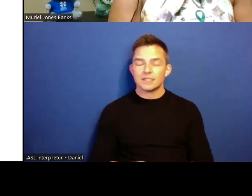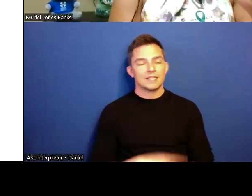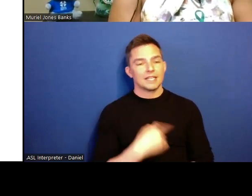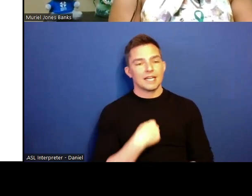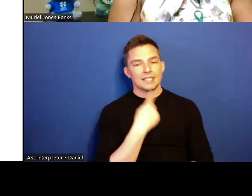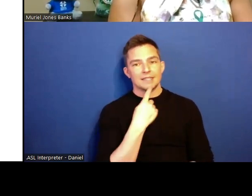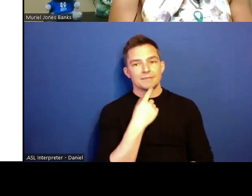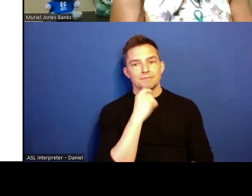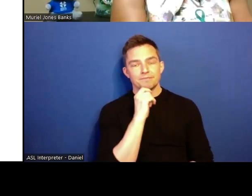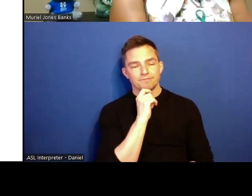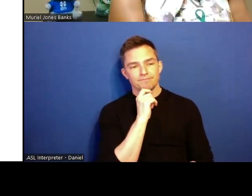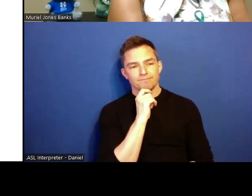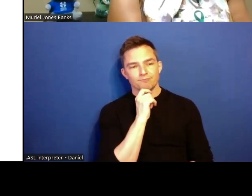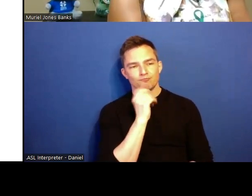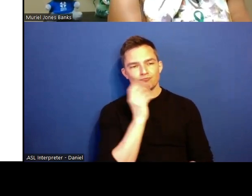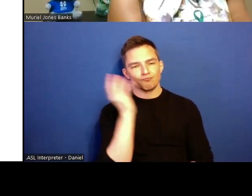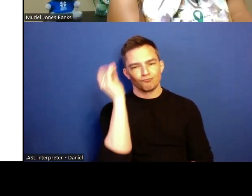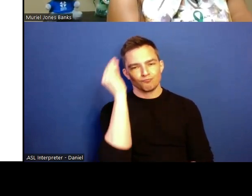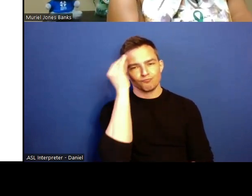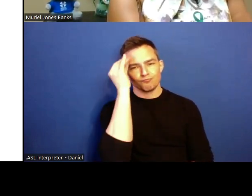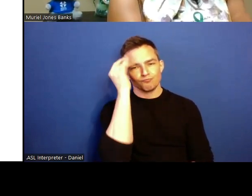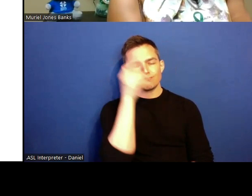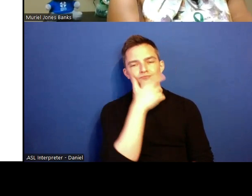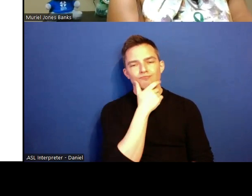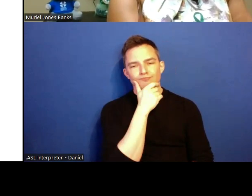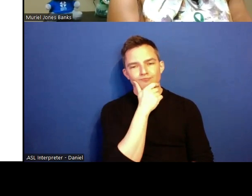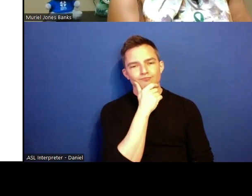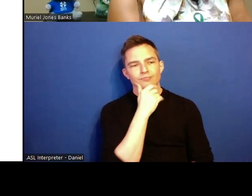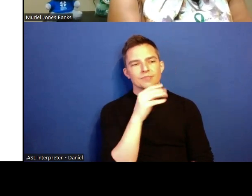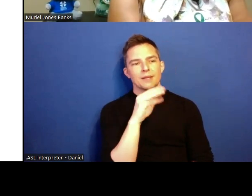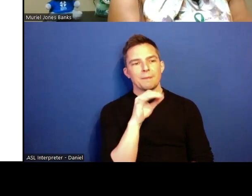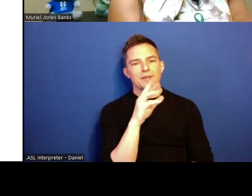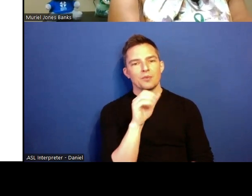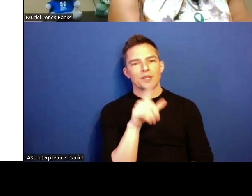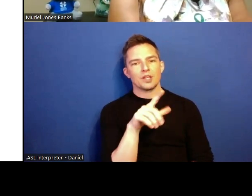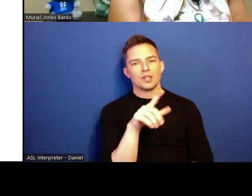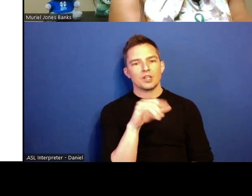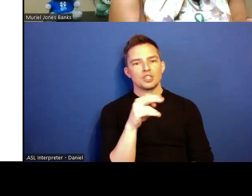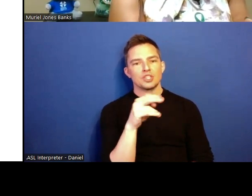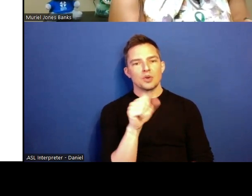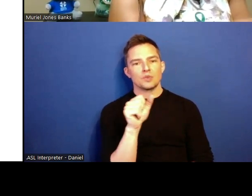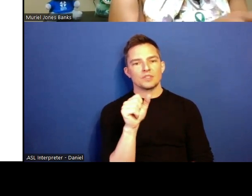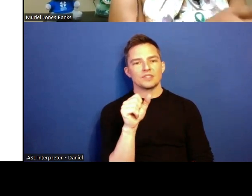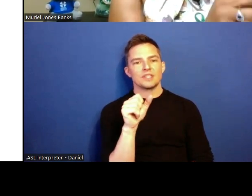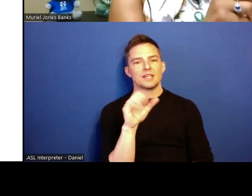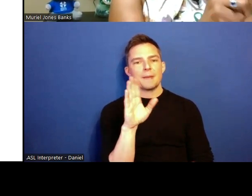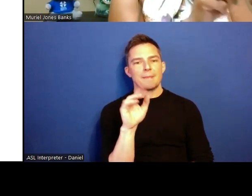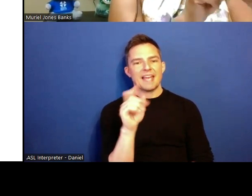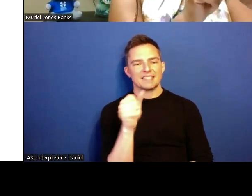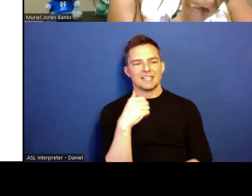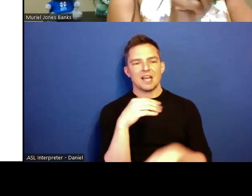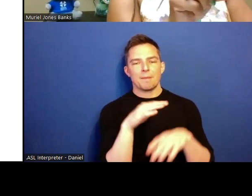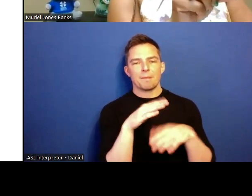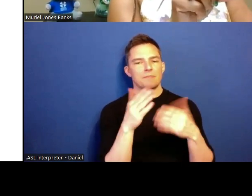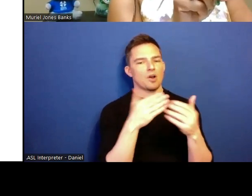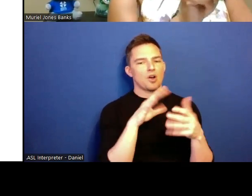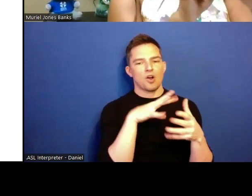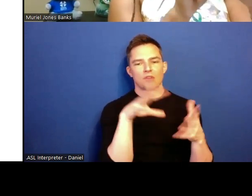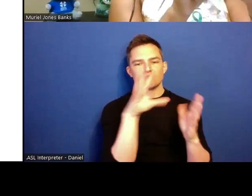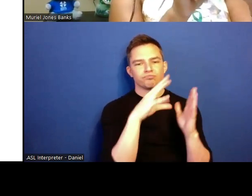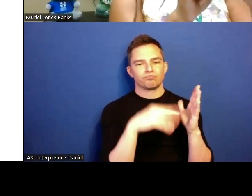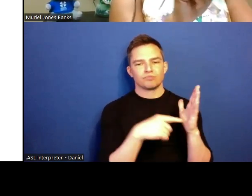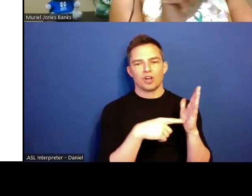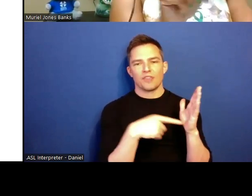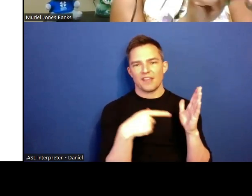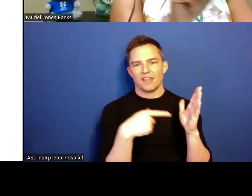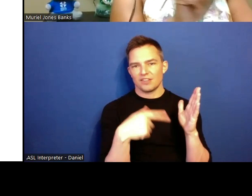said, and I'm thinking, Muriel Jones-Banks is all over the paperwork, first of all. Second of all, Muriel Jones-Banks